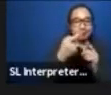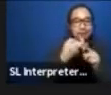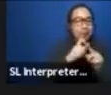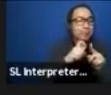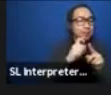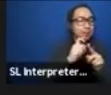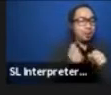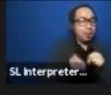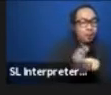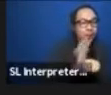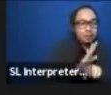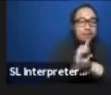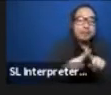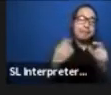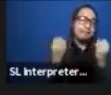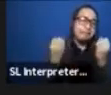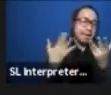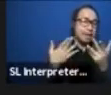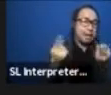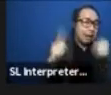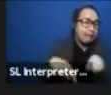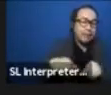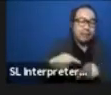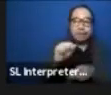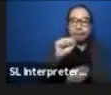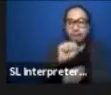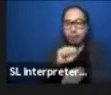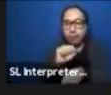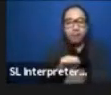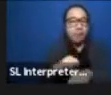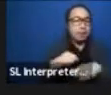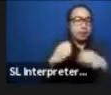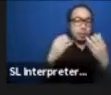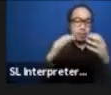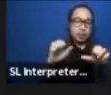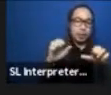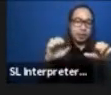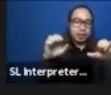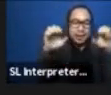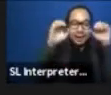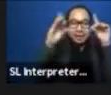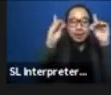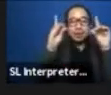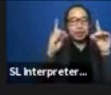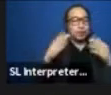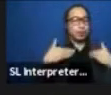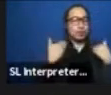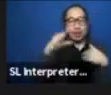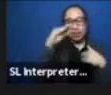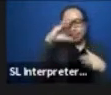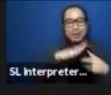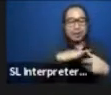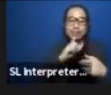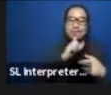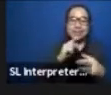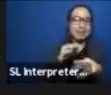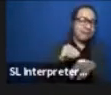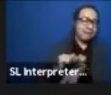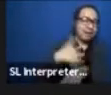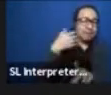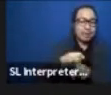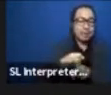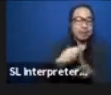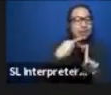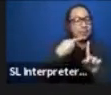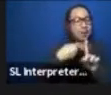realities of employment and livelihood and education of young men are also thrown into crisis in this context, and a lot more anxieties in our